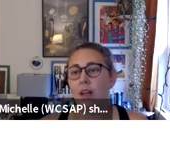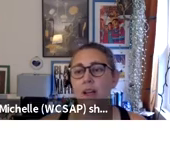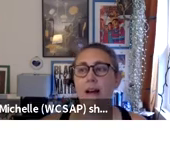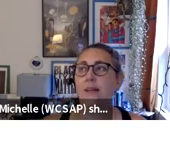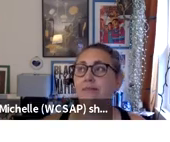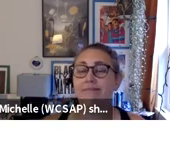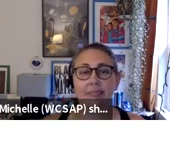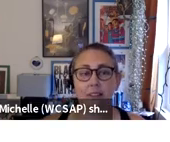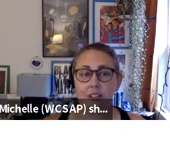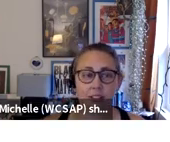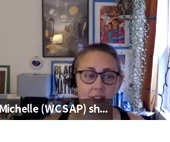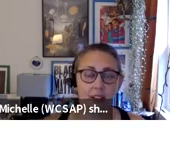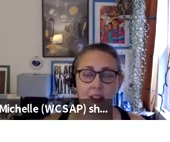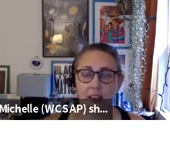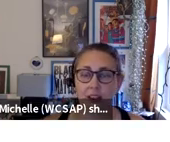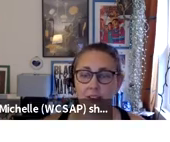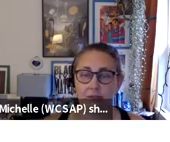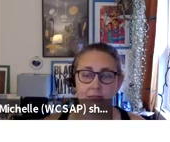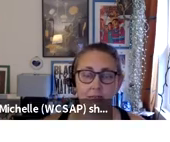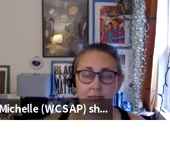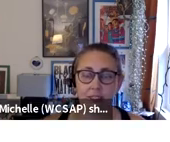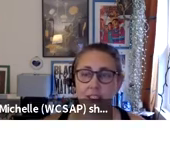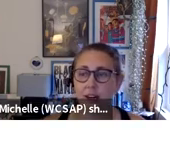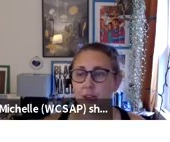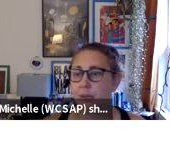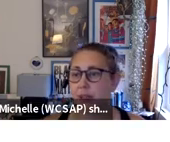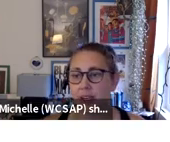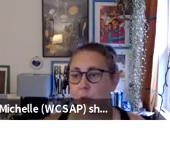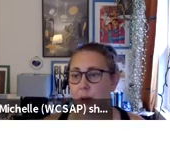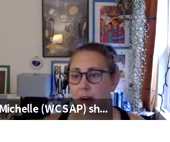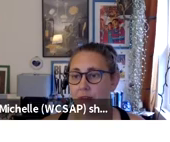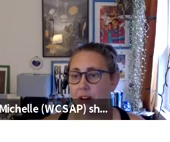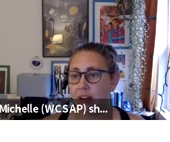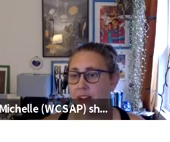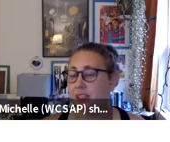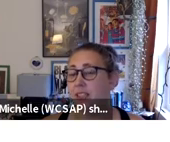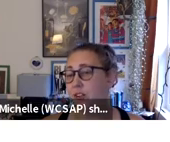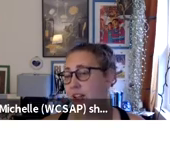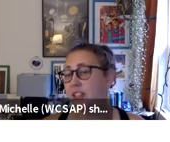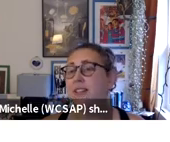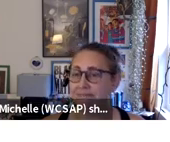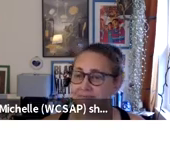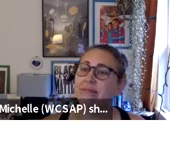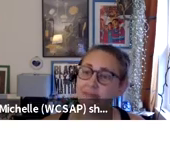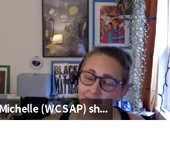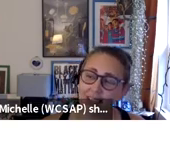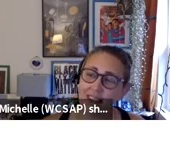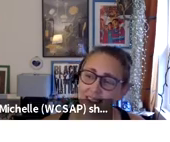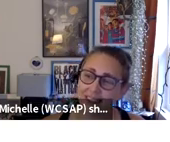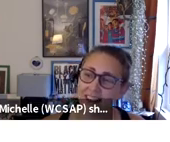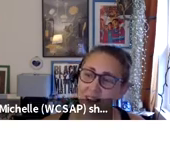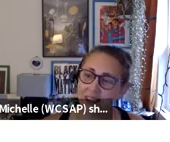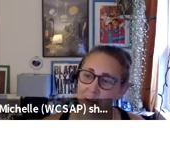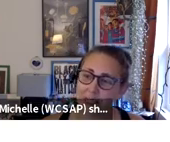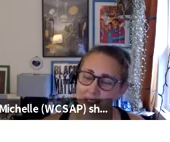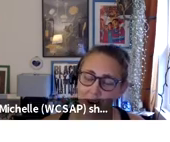or just kind of stereotypically women have long nails and leave scratches